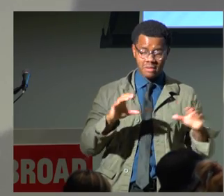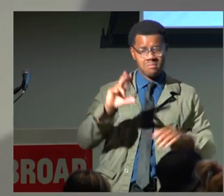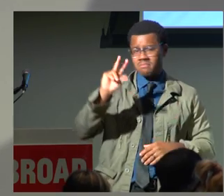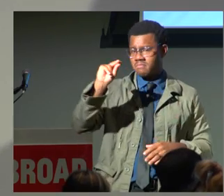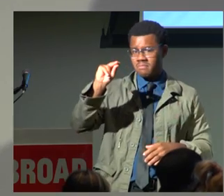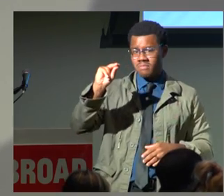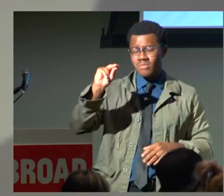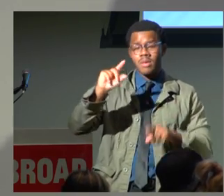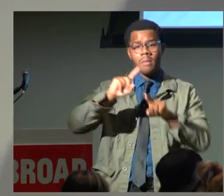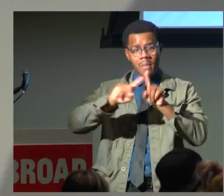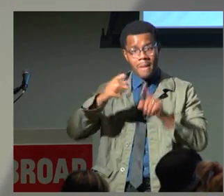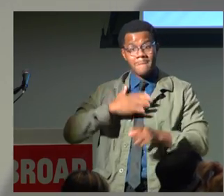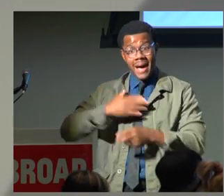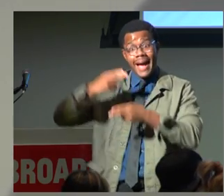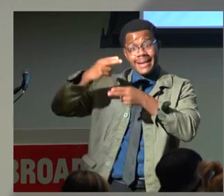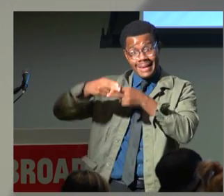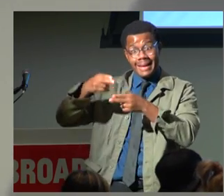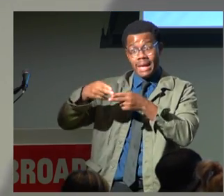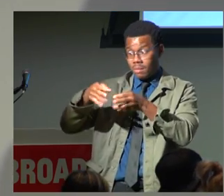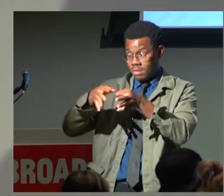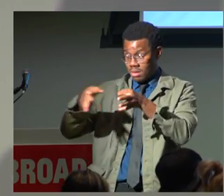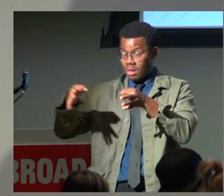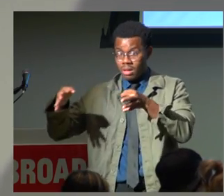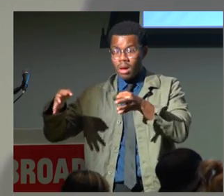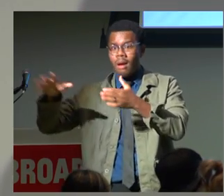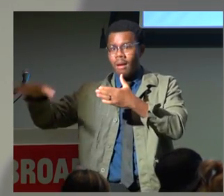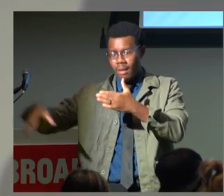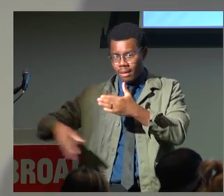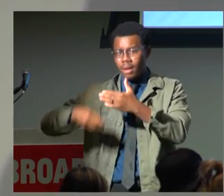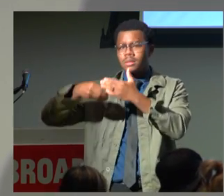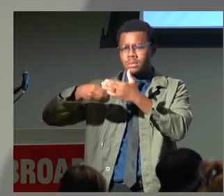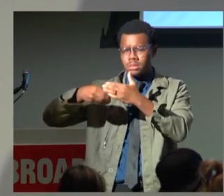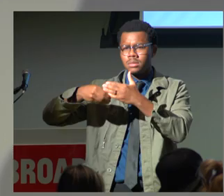have remaining to keep some kind of physical